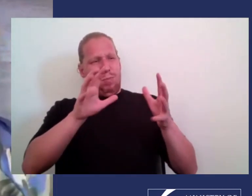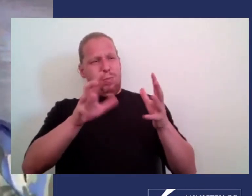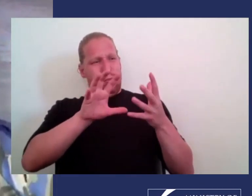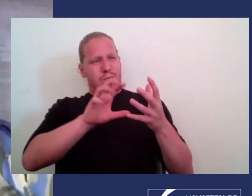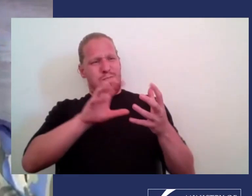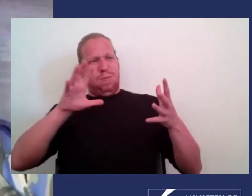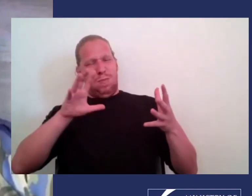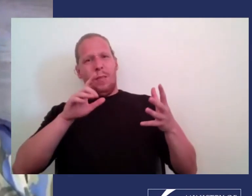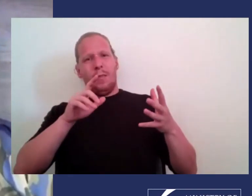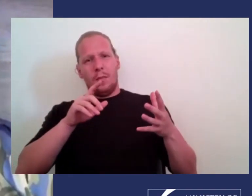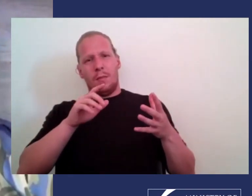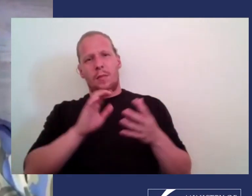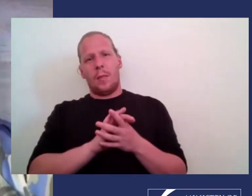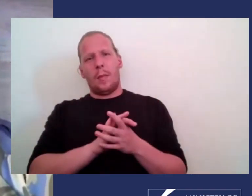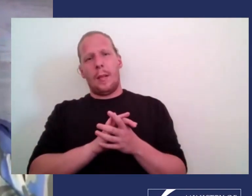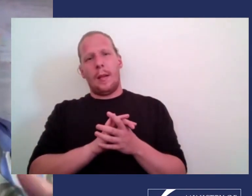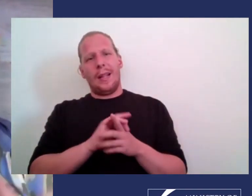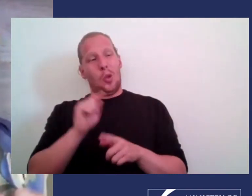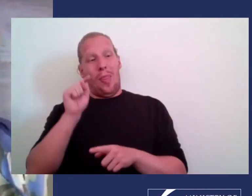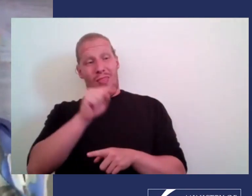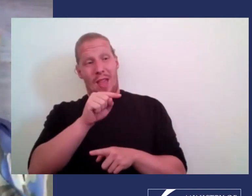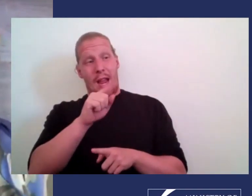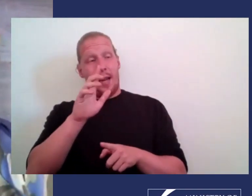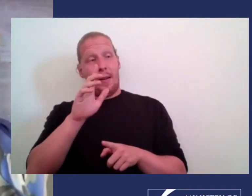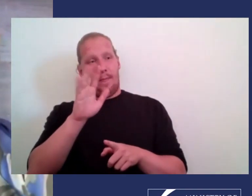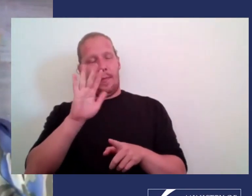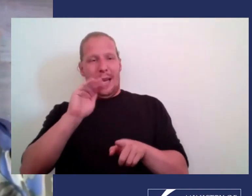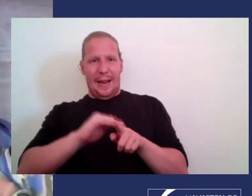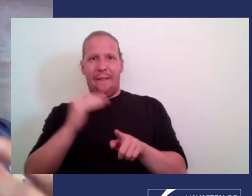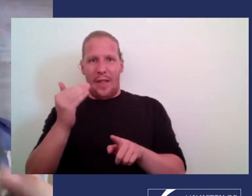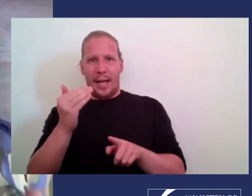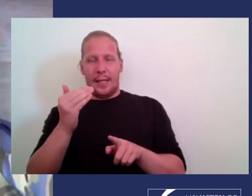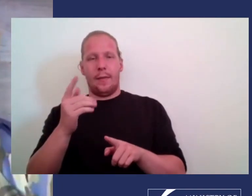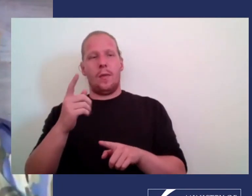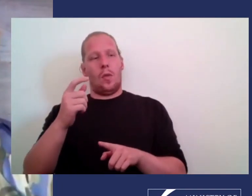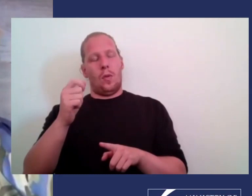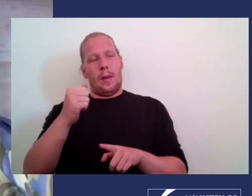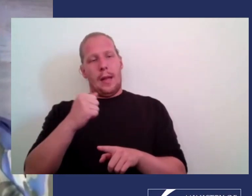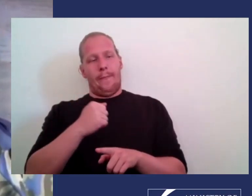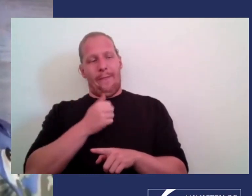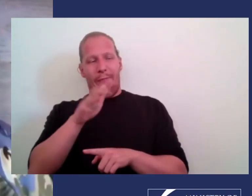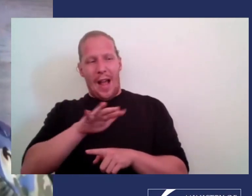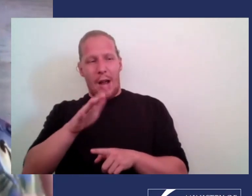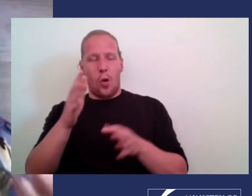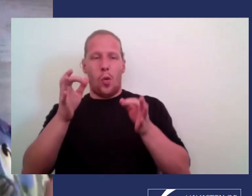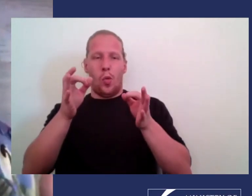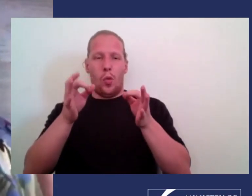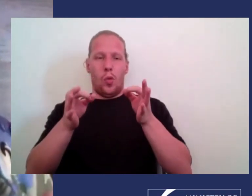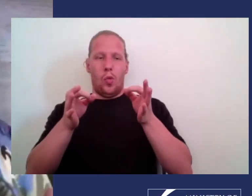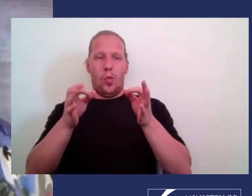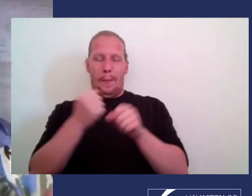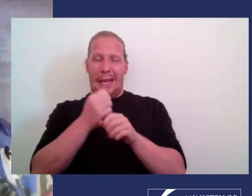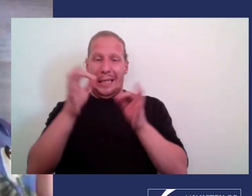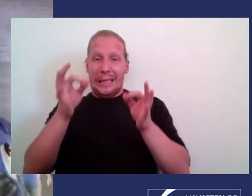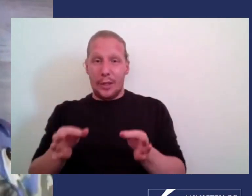up, and that has impacted on the ability to make decisions, the ability to kind of weigh